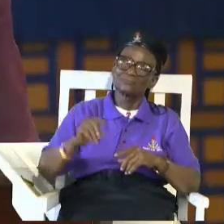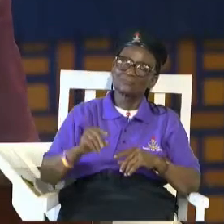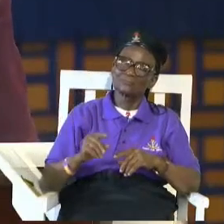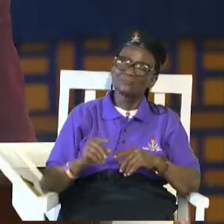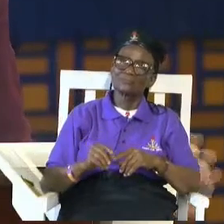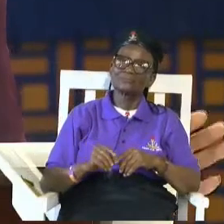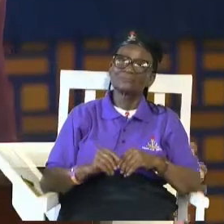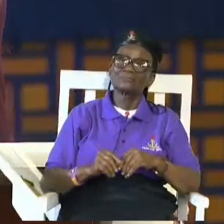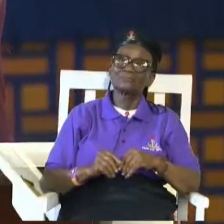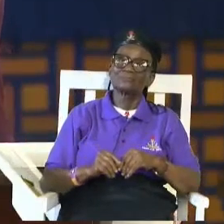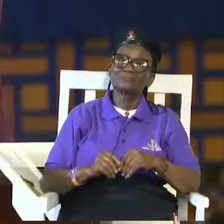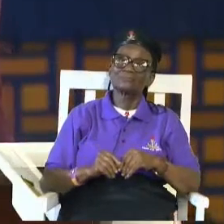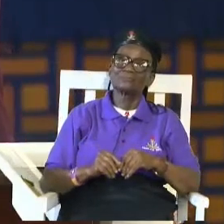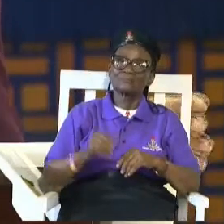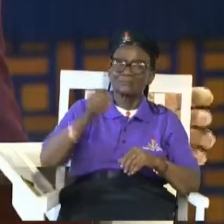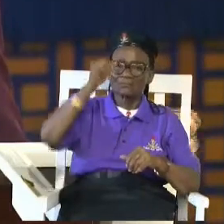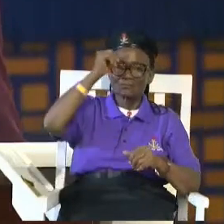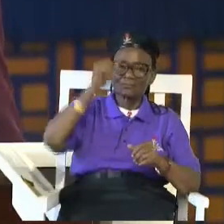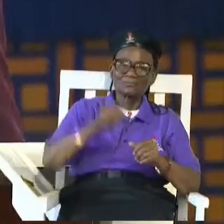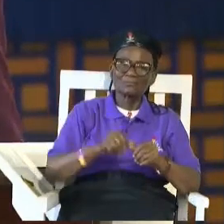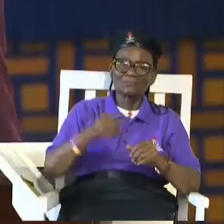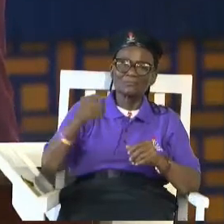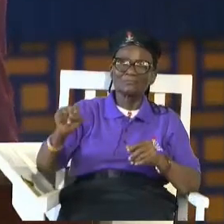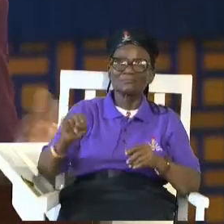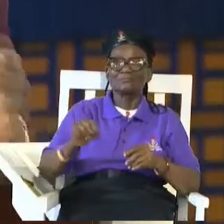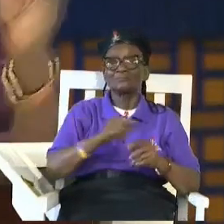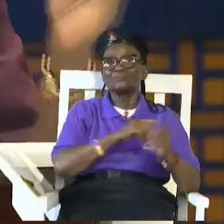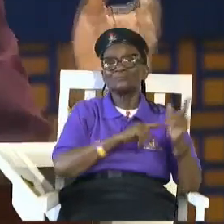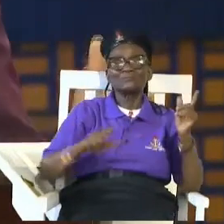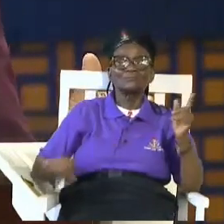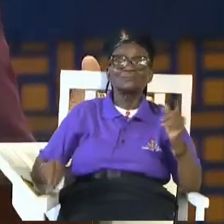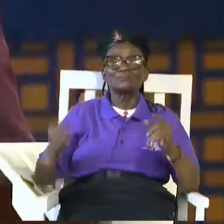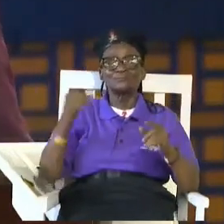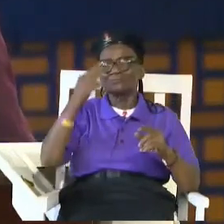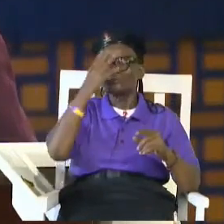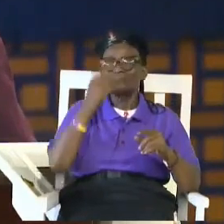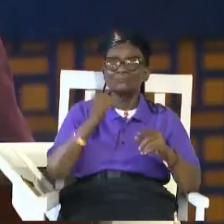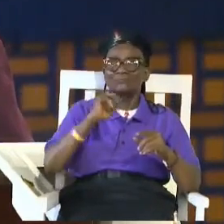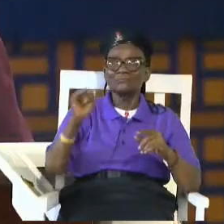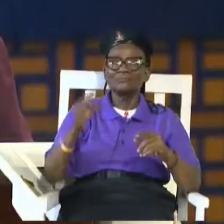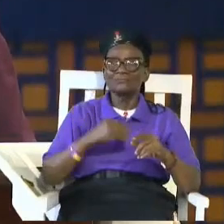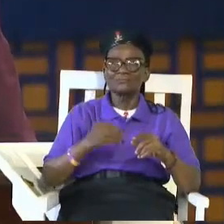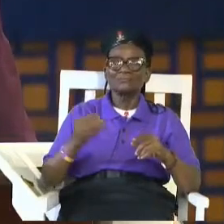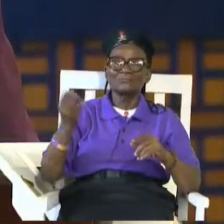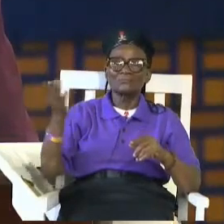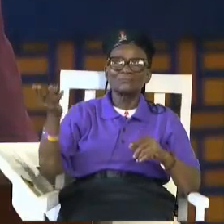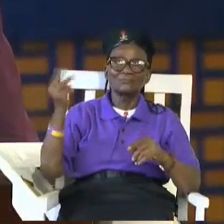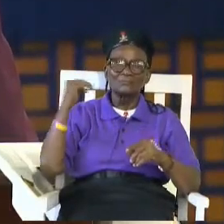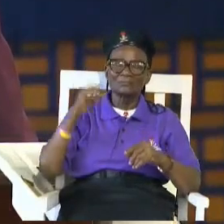to 41. You remember, the Lord was sleeping and there was a big storm.